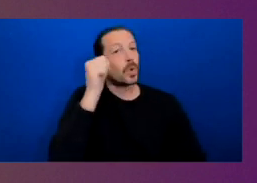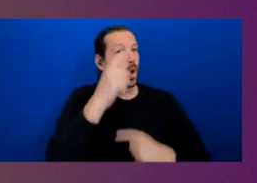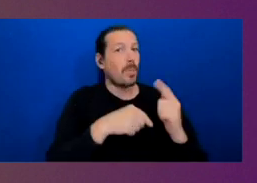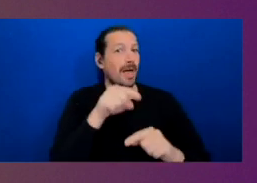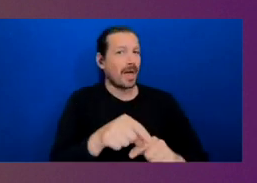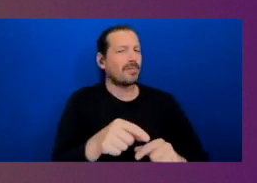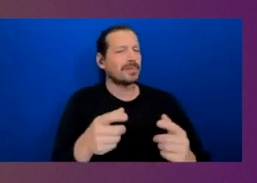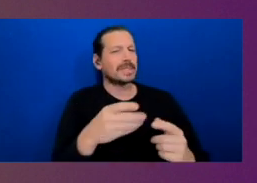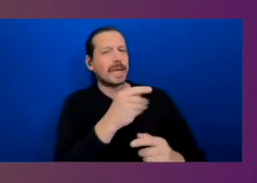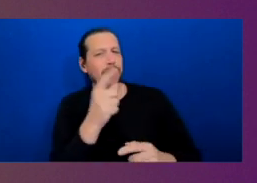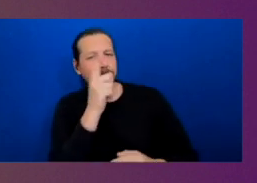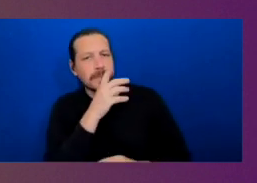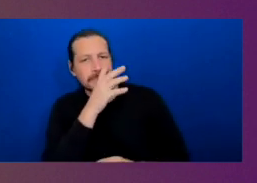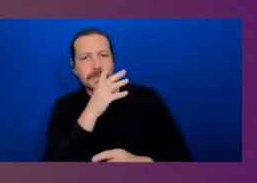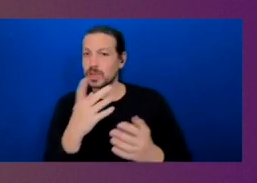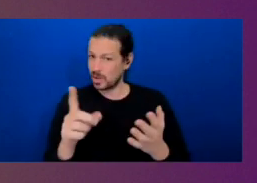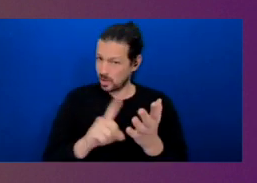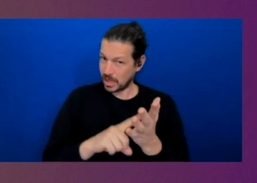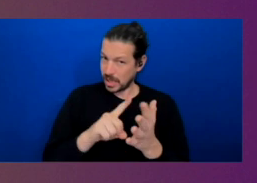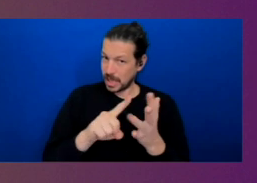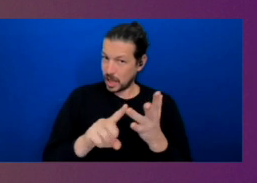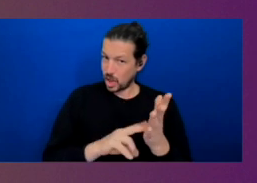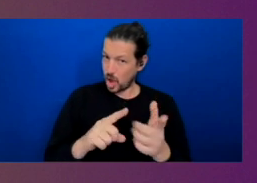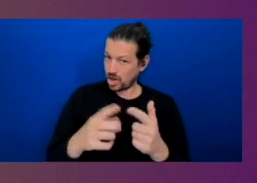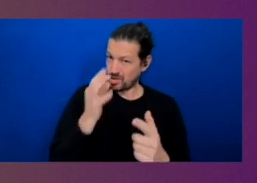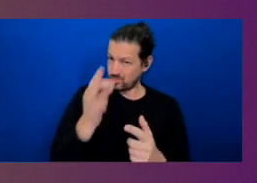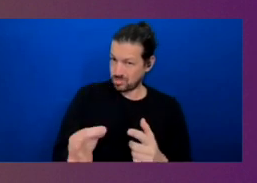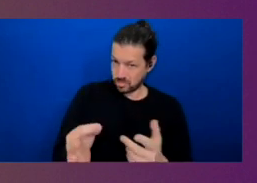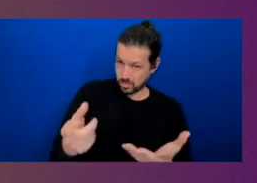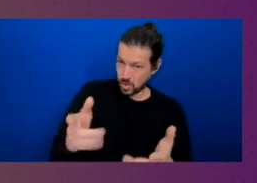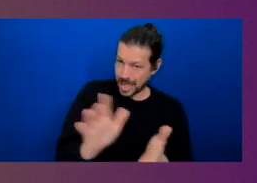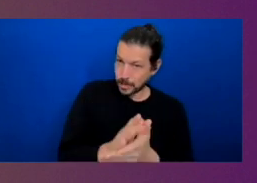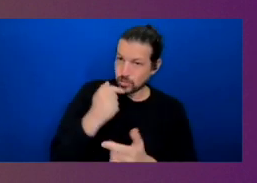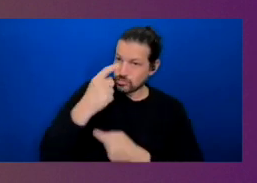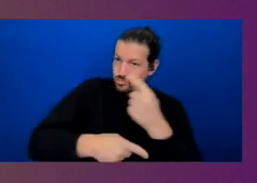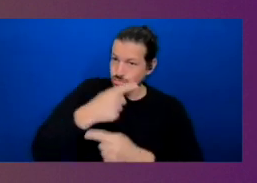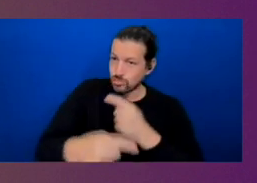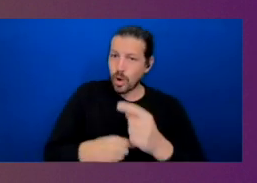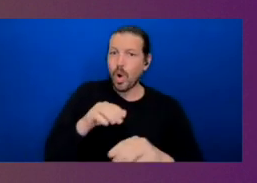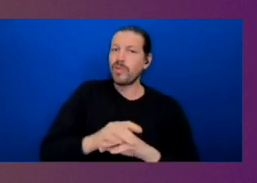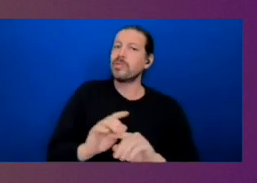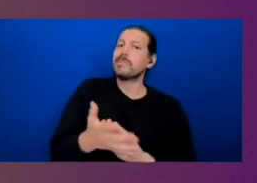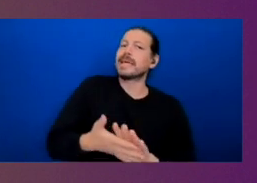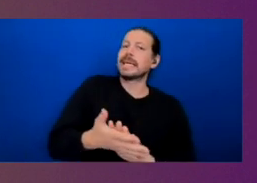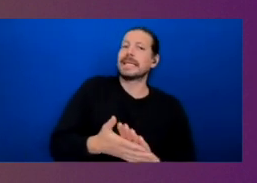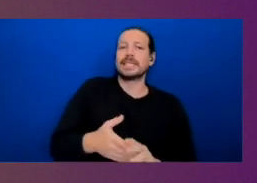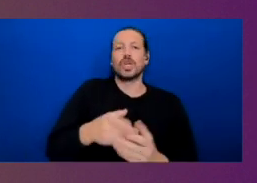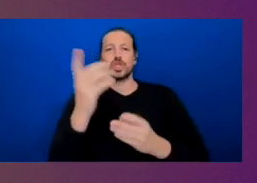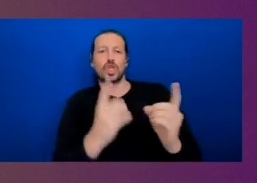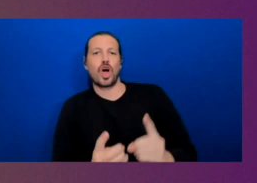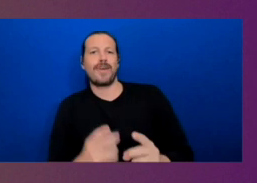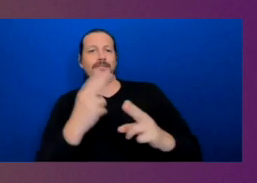to everyone. So Leonie, I want to ask you this question. Do you mind explaining a little bit about what designing for user